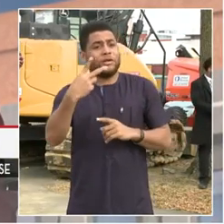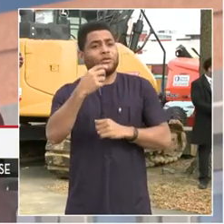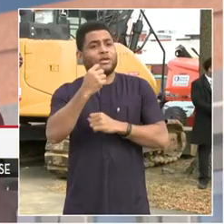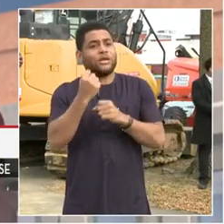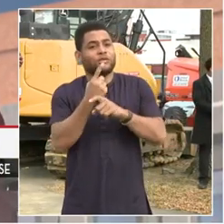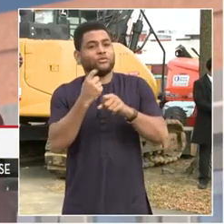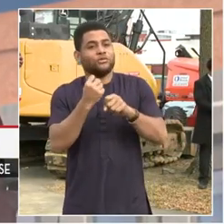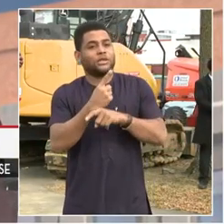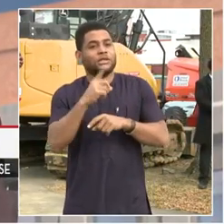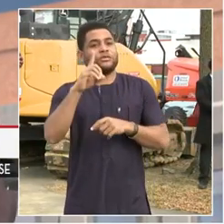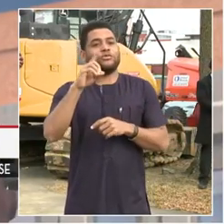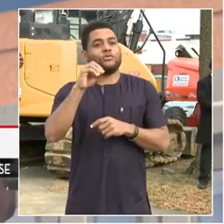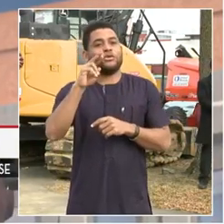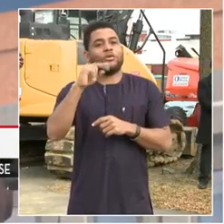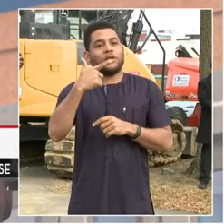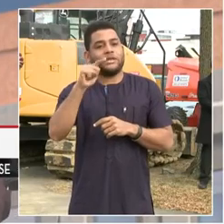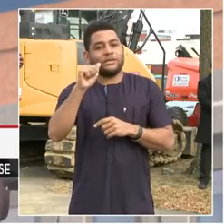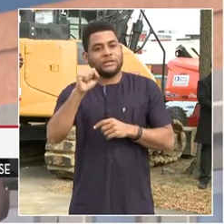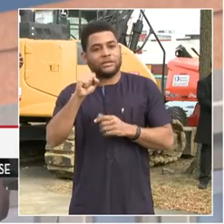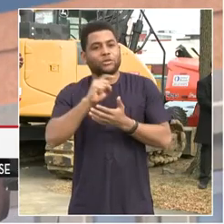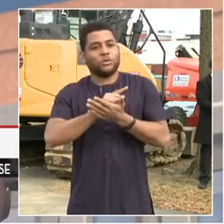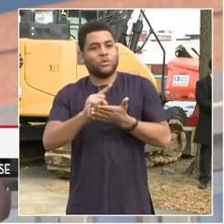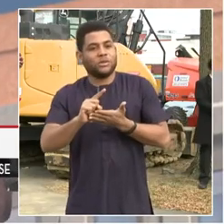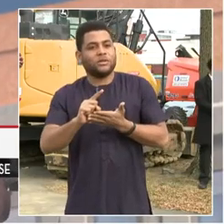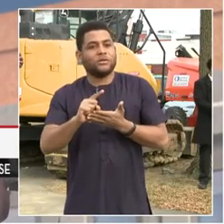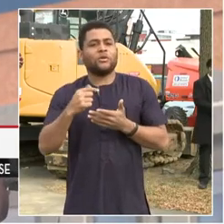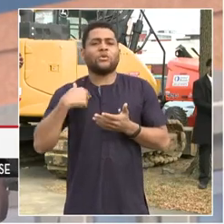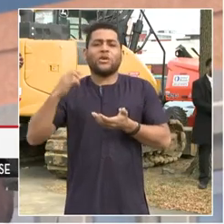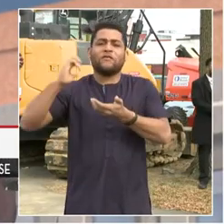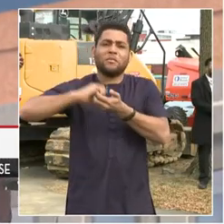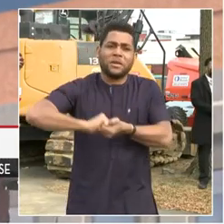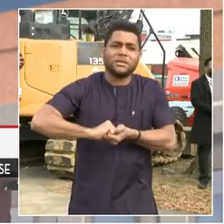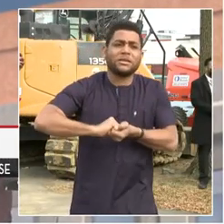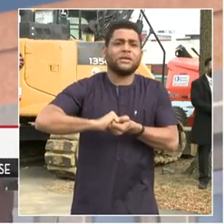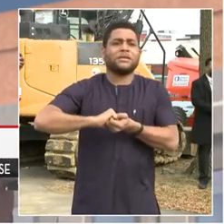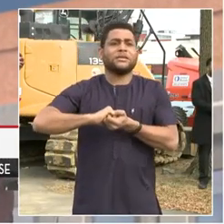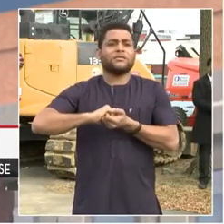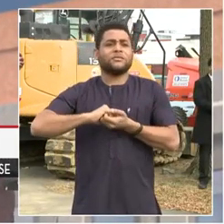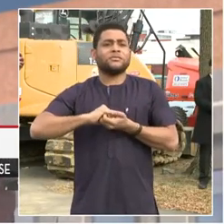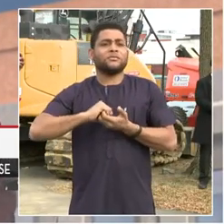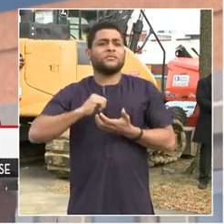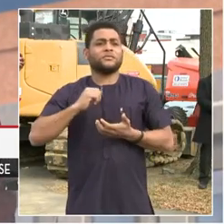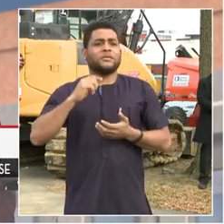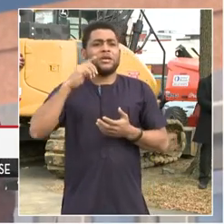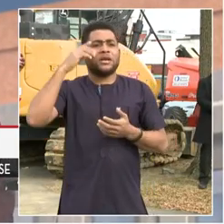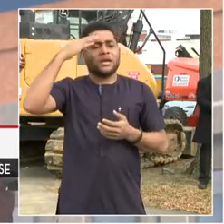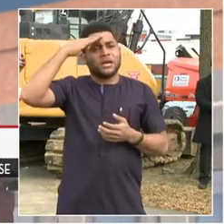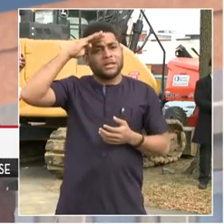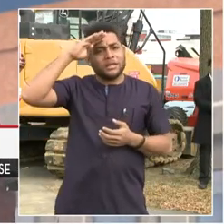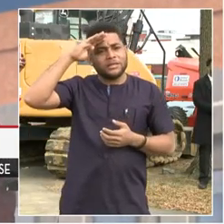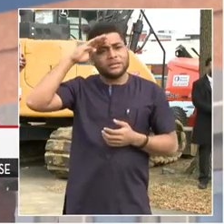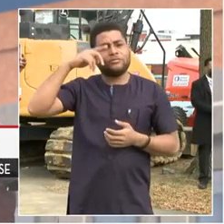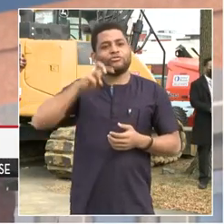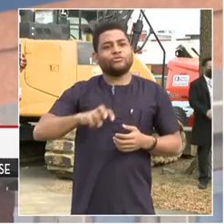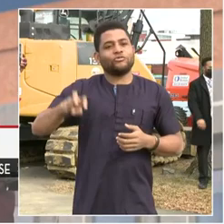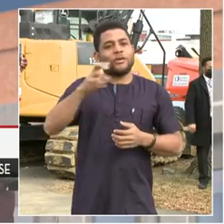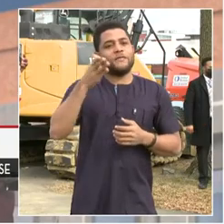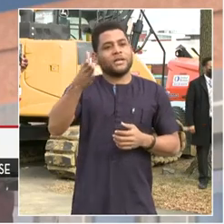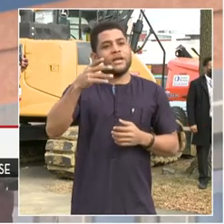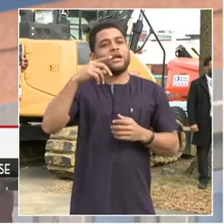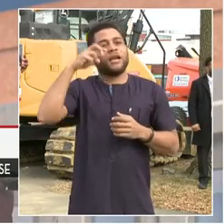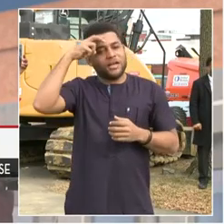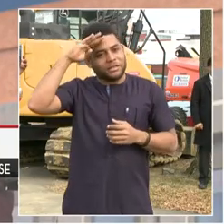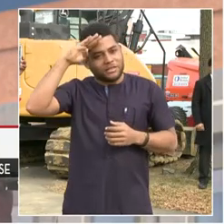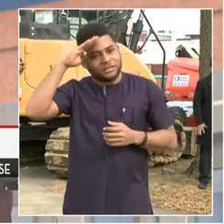and commemoration in partnership with Ireland. Douglass traveled to Ireland in 1845 and 1846 after the publication of